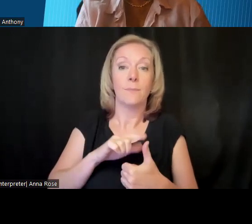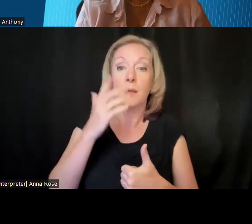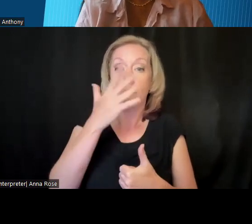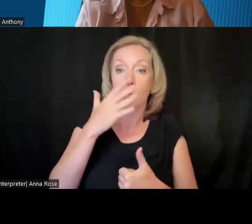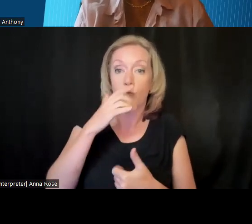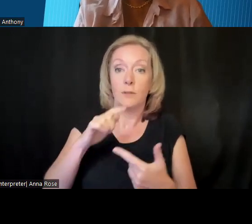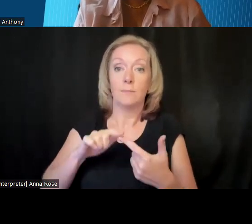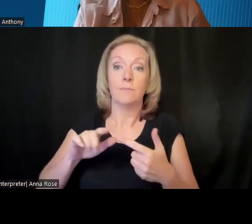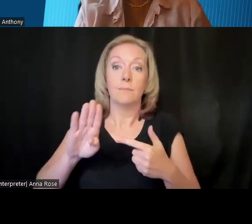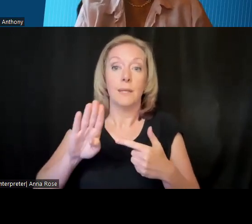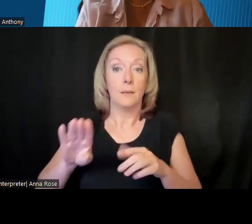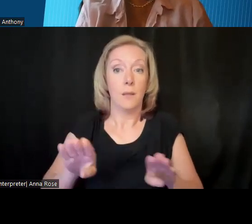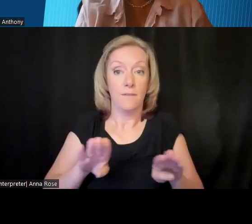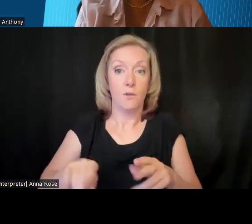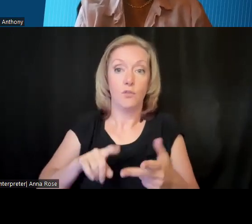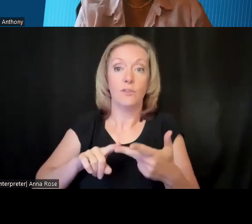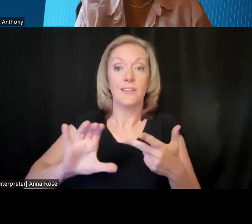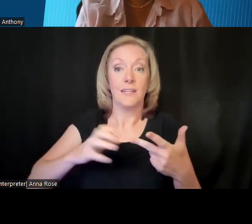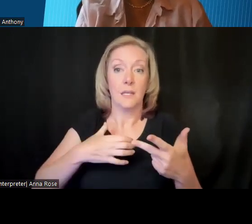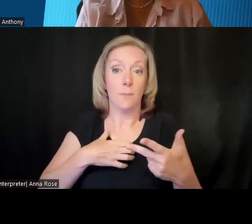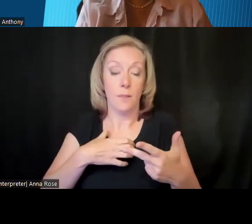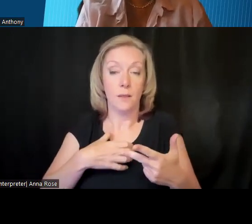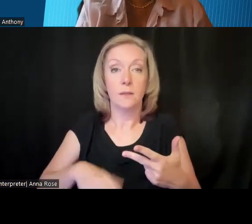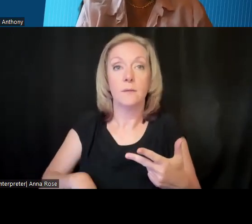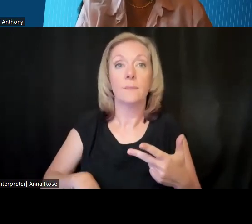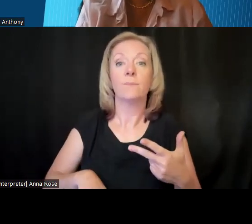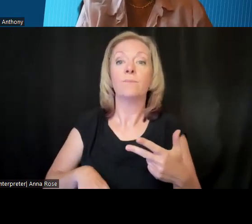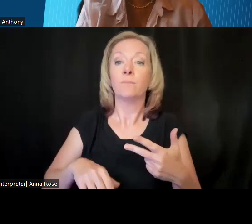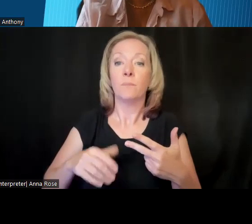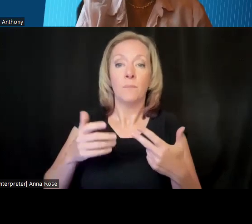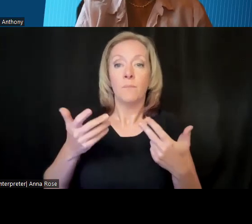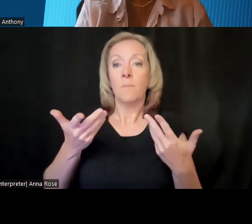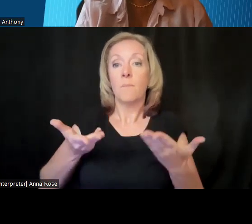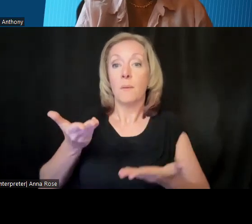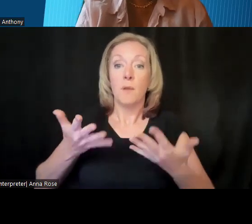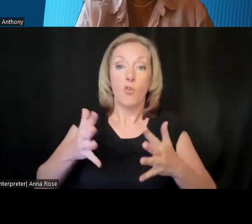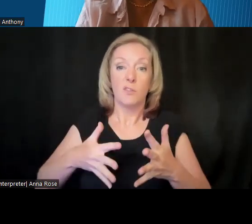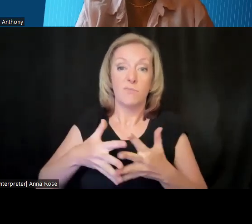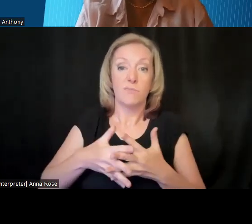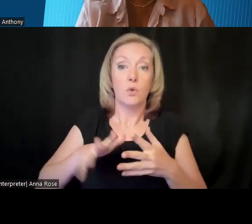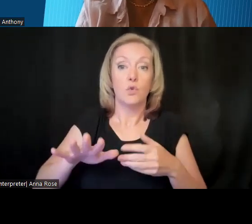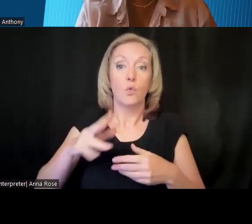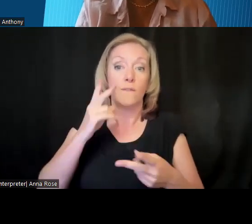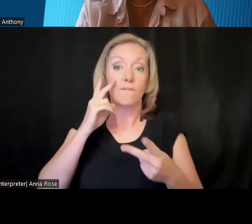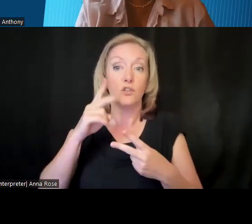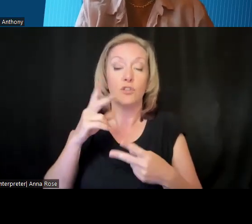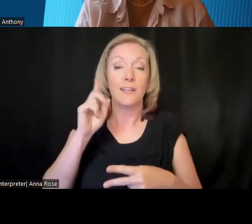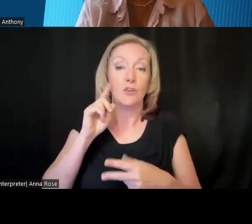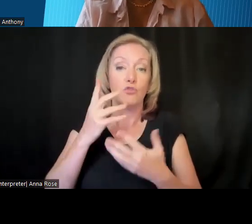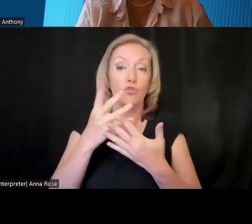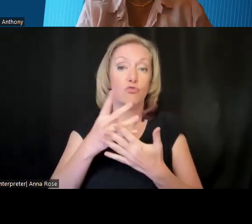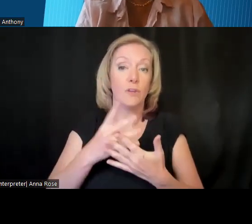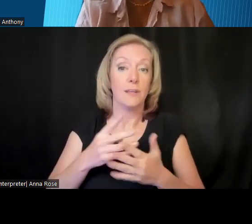So these are things that may be inherent in your vision and hearing screening protocols, but again, they're things that you can